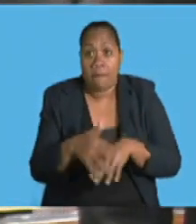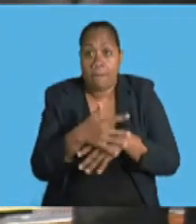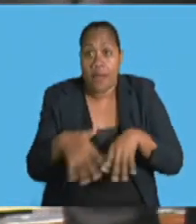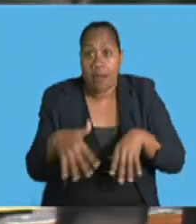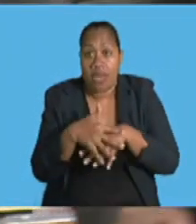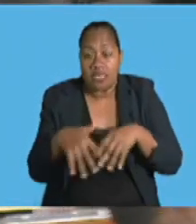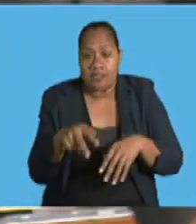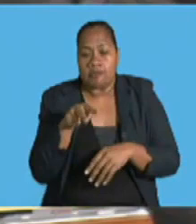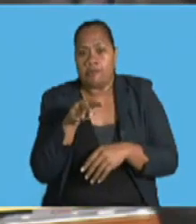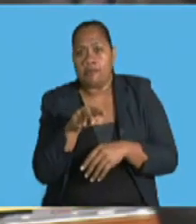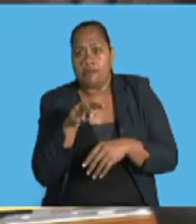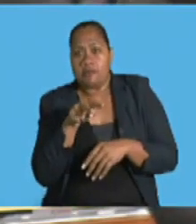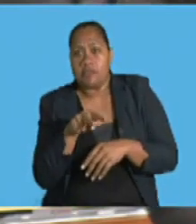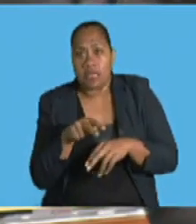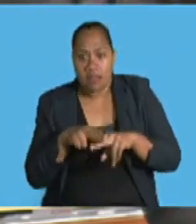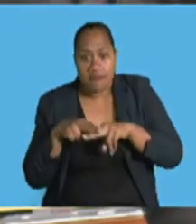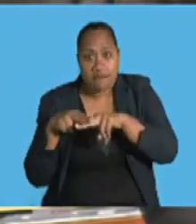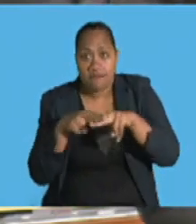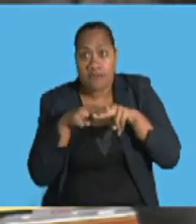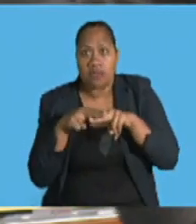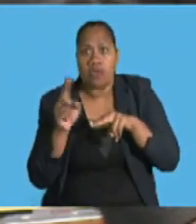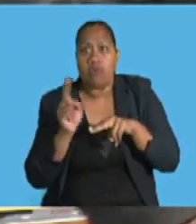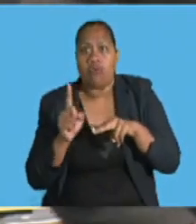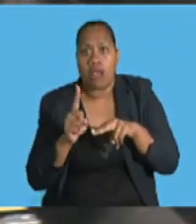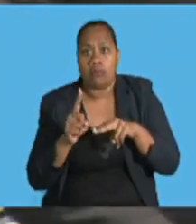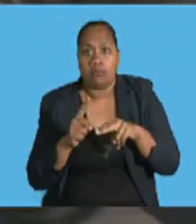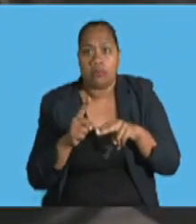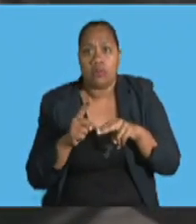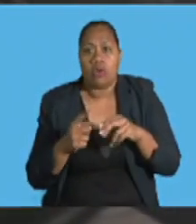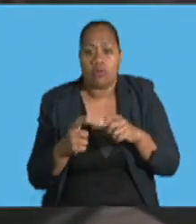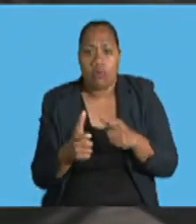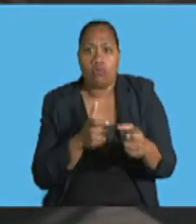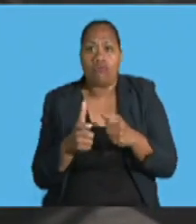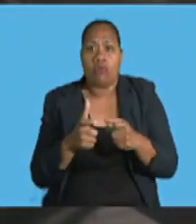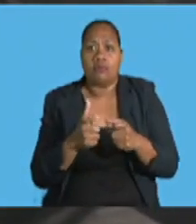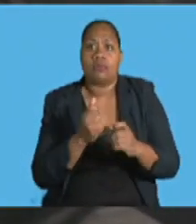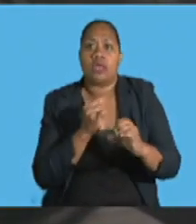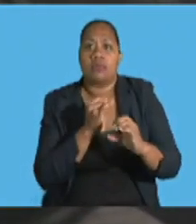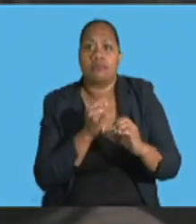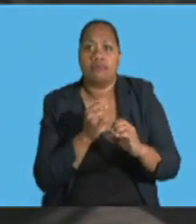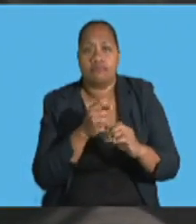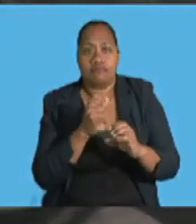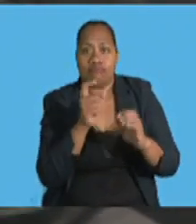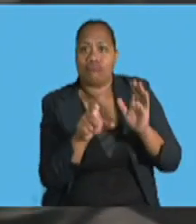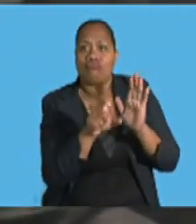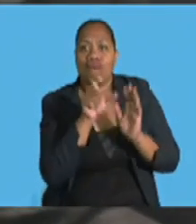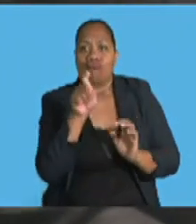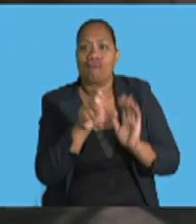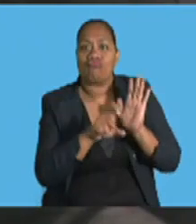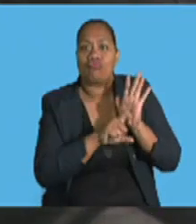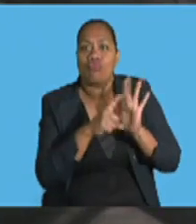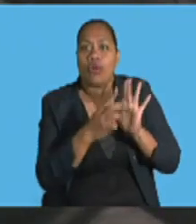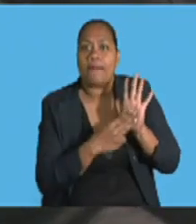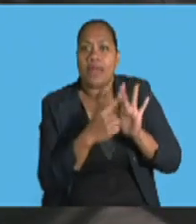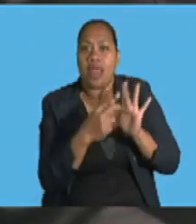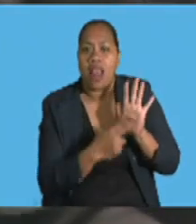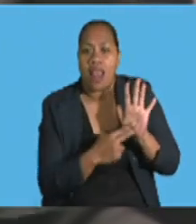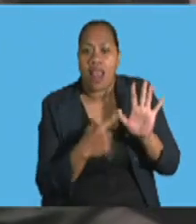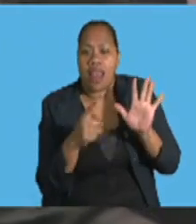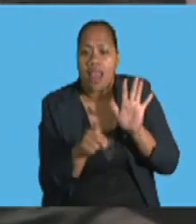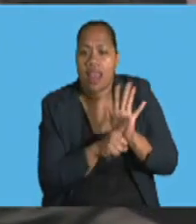Fiji is being overrun by criminals. Mr. Speaker, sir, I do acknowledge that certain criminal